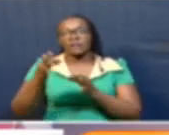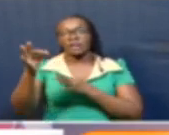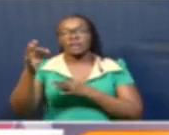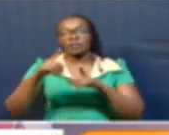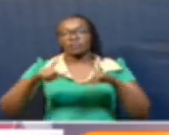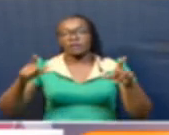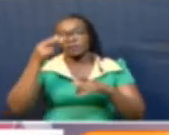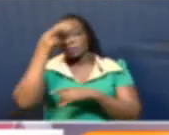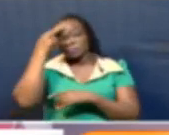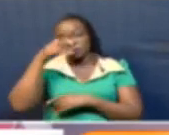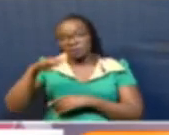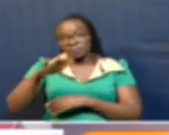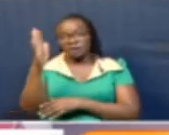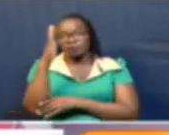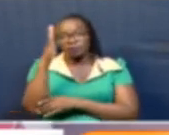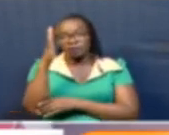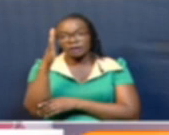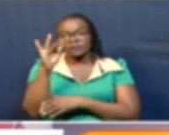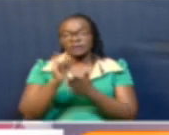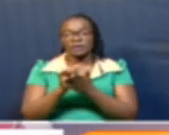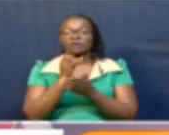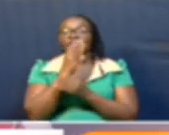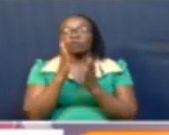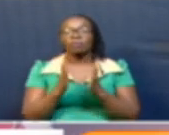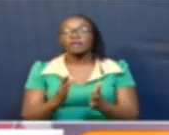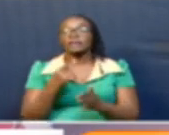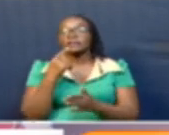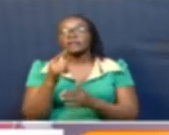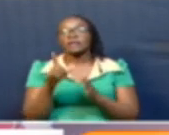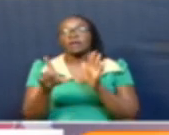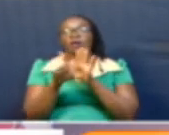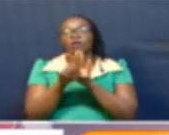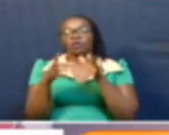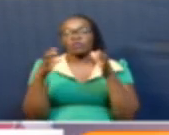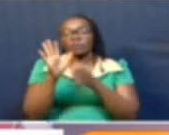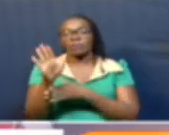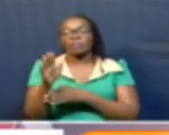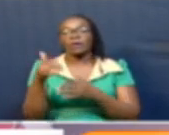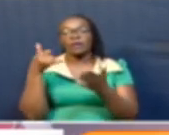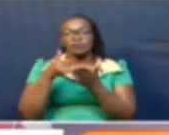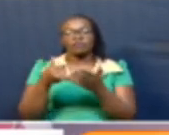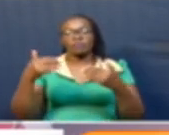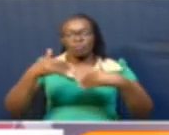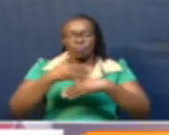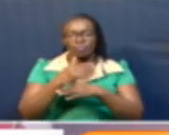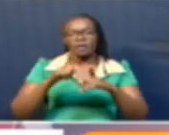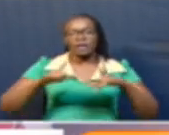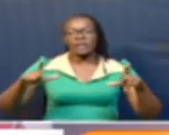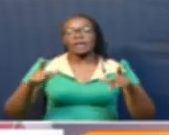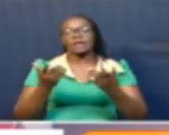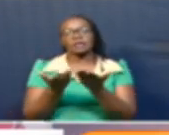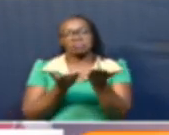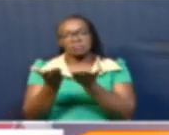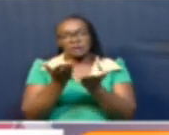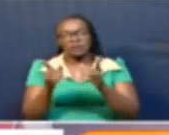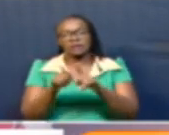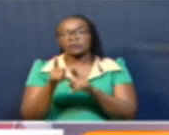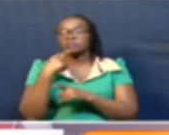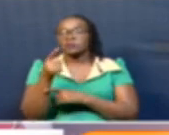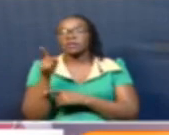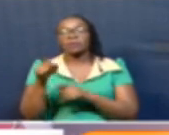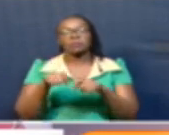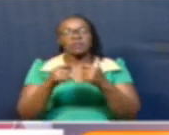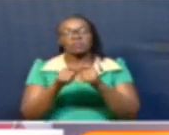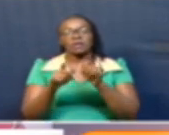Mara forest. According to the petitioner, Tobiko's law firm has been involved in dubious land deals. He claims that Tobiko abused the legal